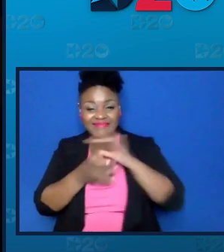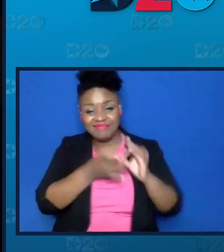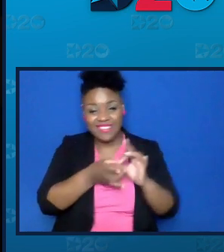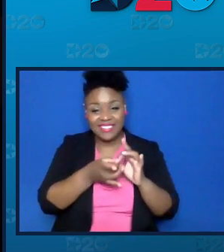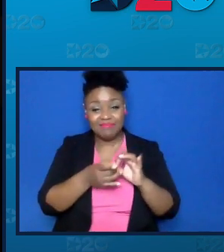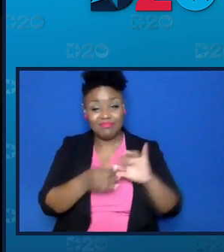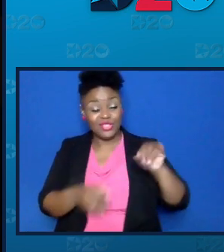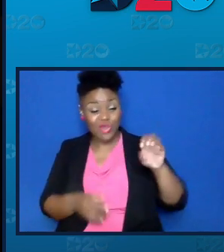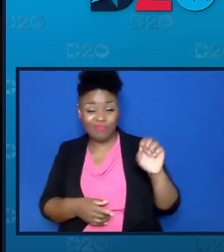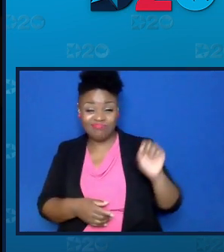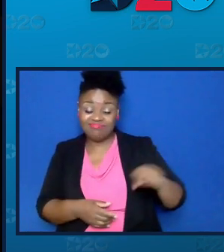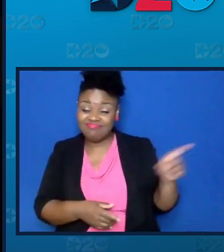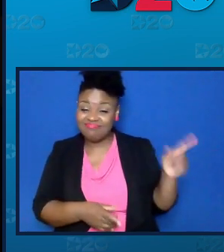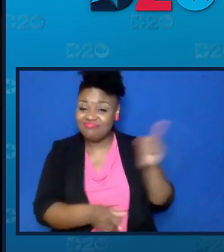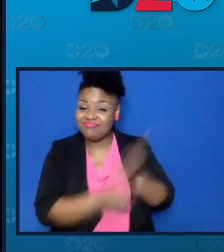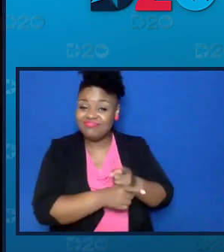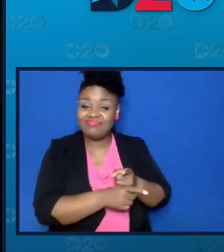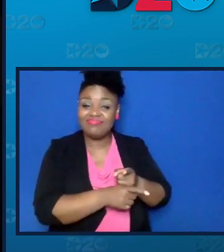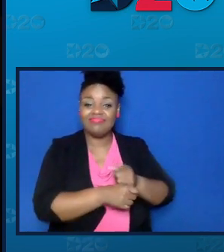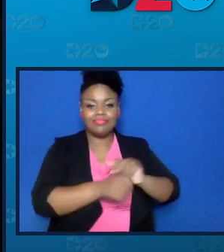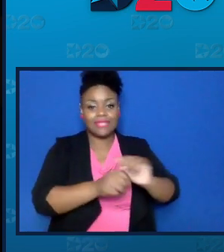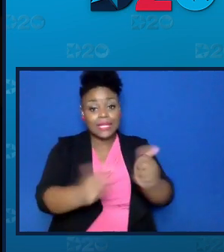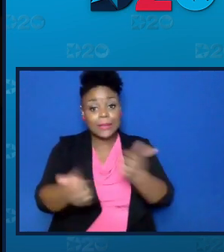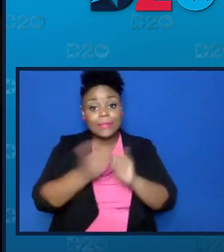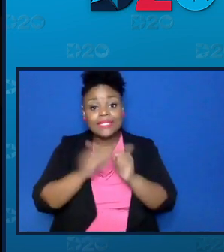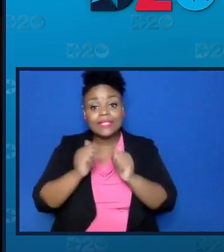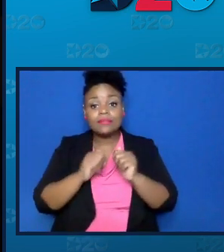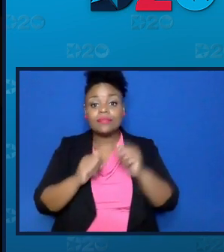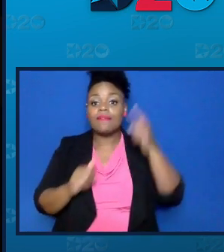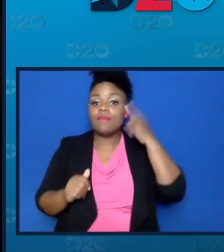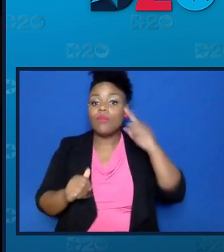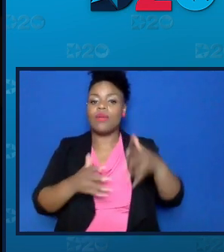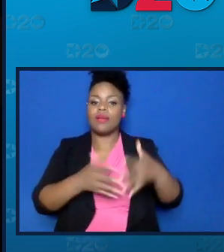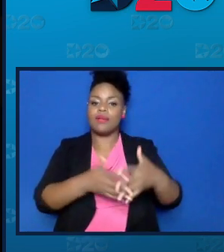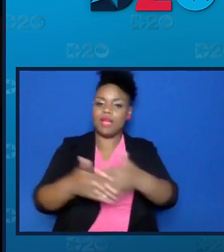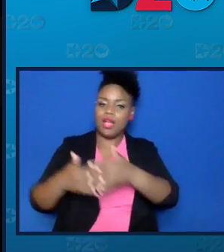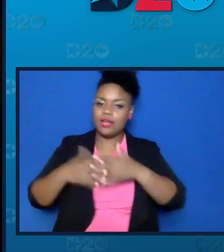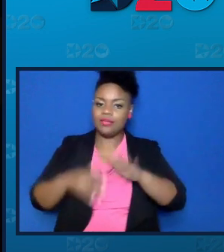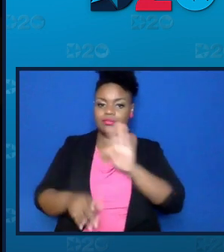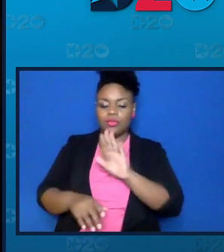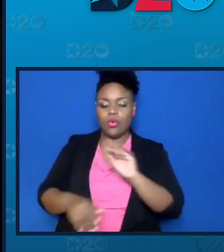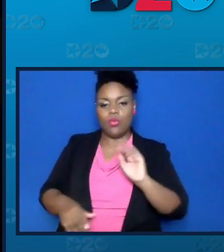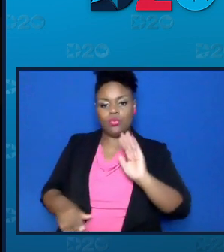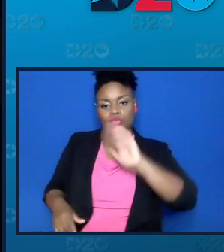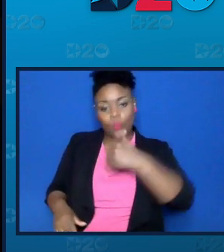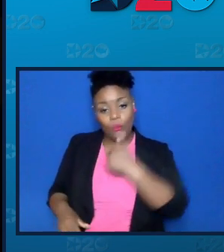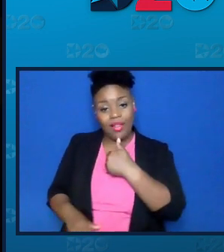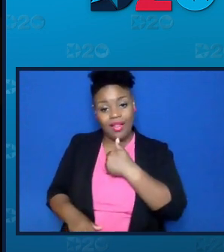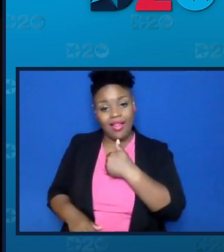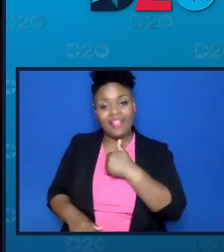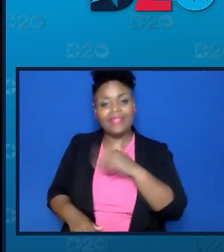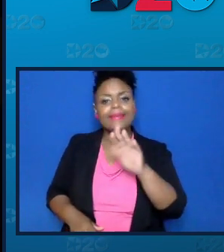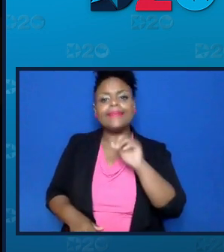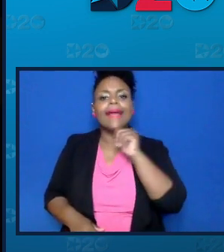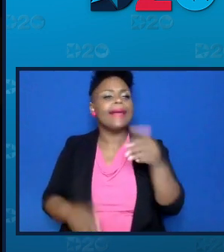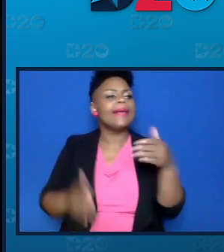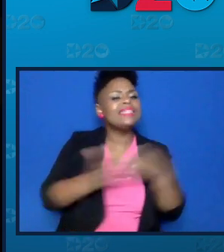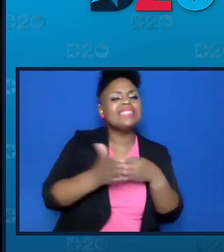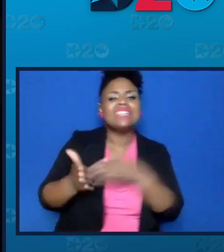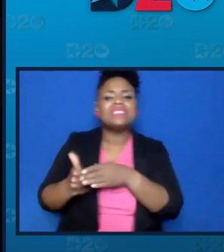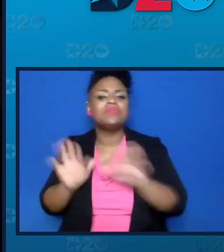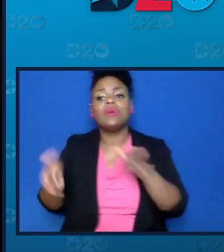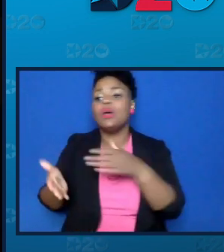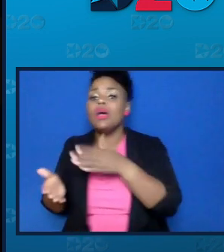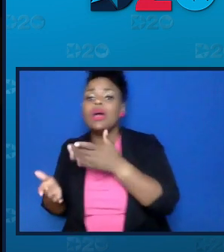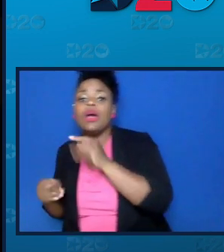the nation. And to me, that contest is not between good Americans and evil Americans. It's the